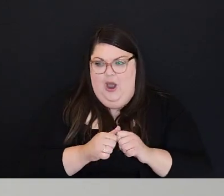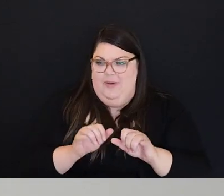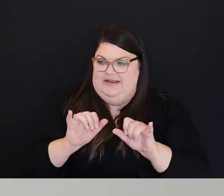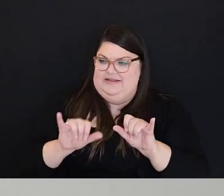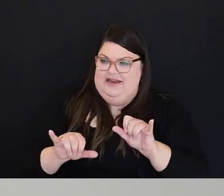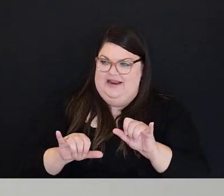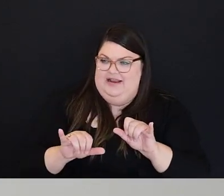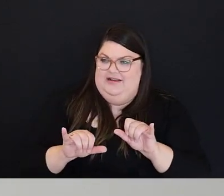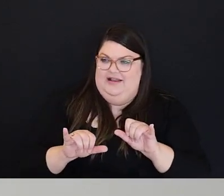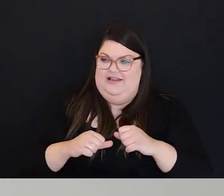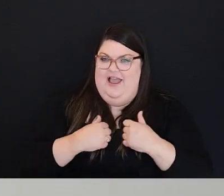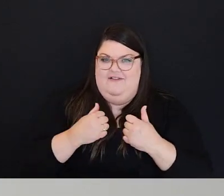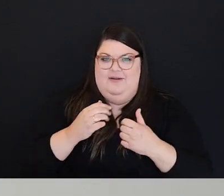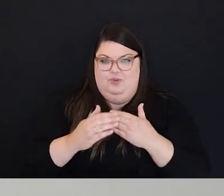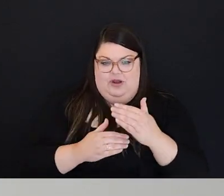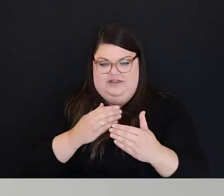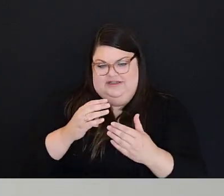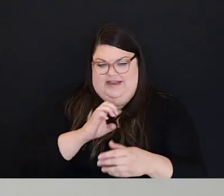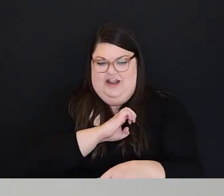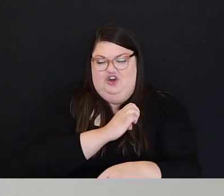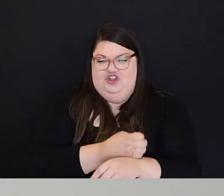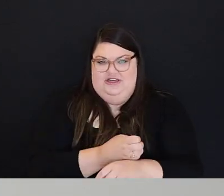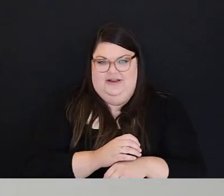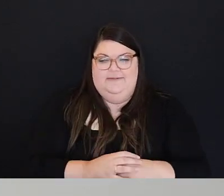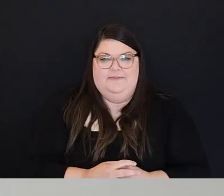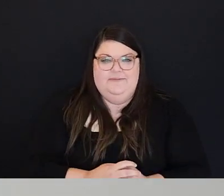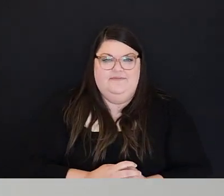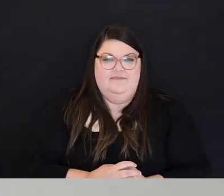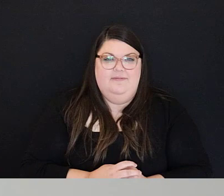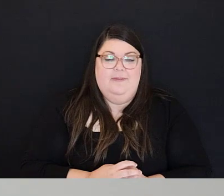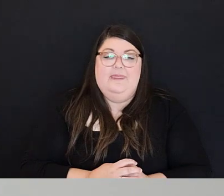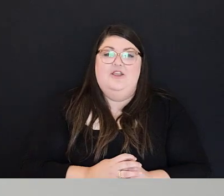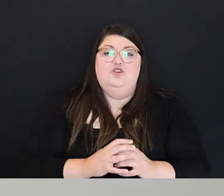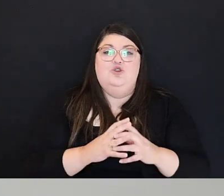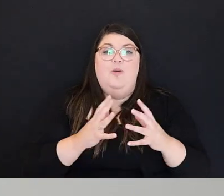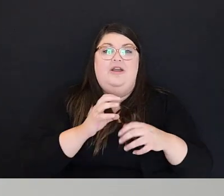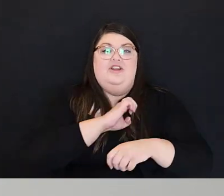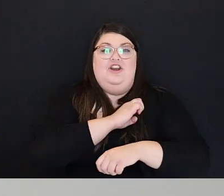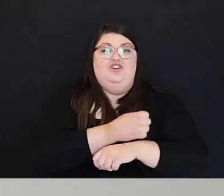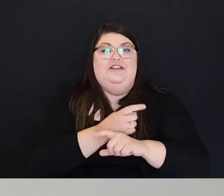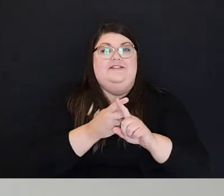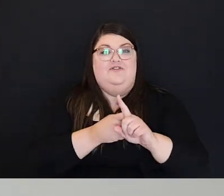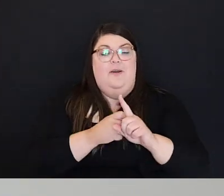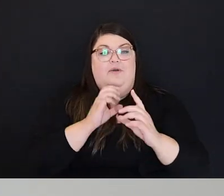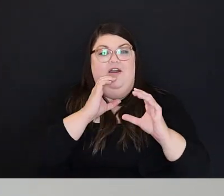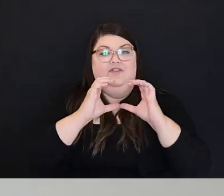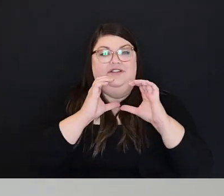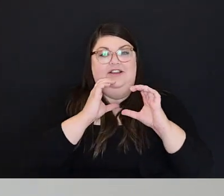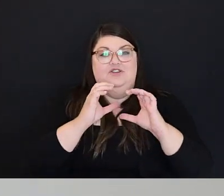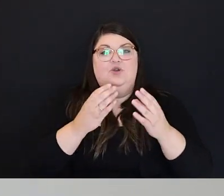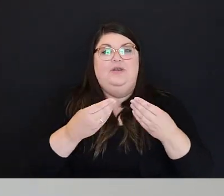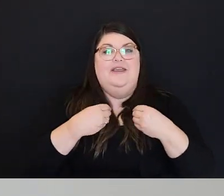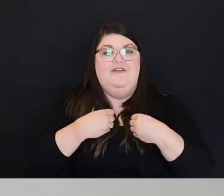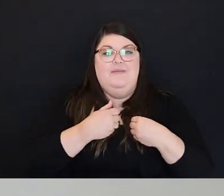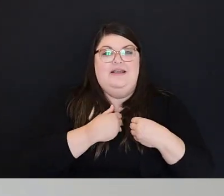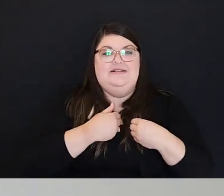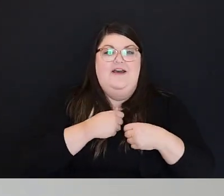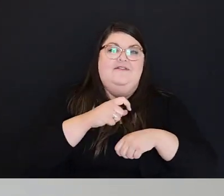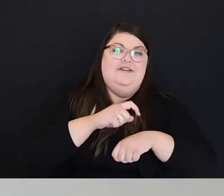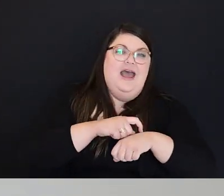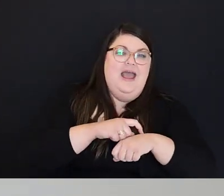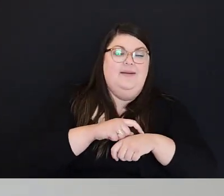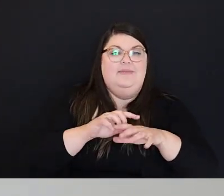like processing this energy? And so much energy comes from conversation. So it's also about giving myself that time and